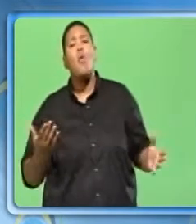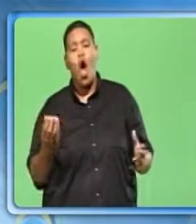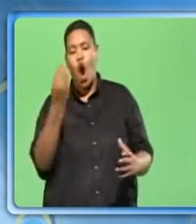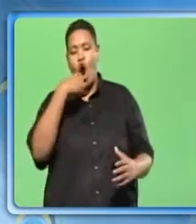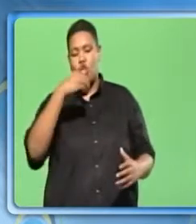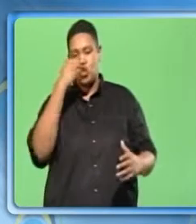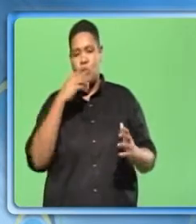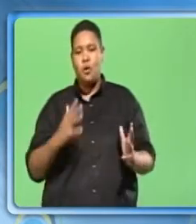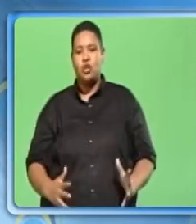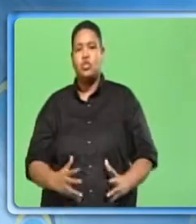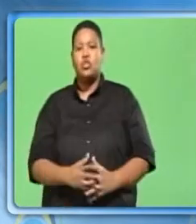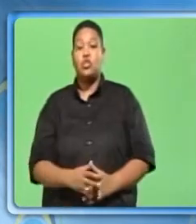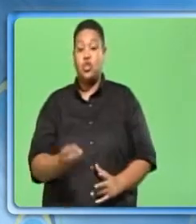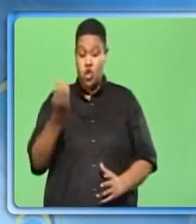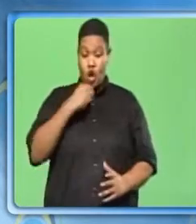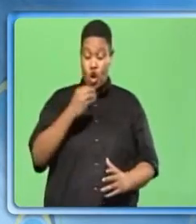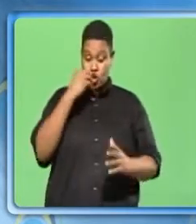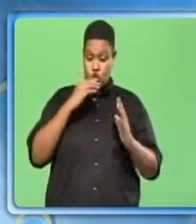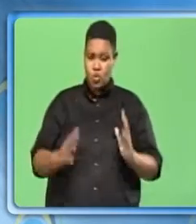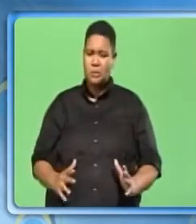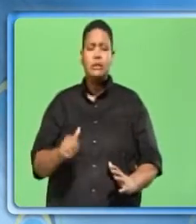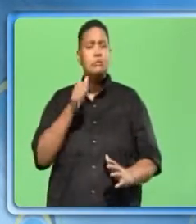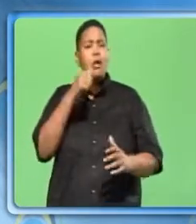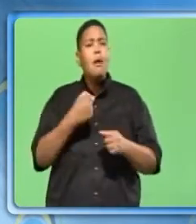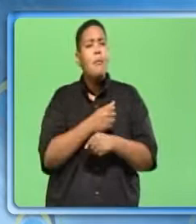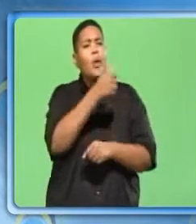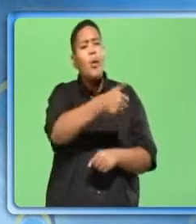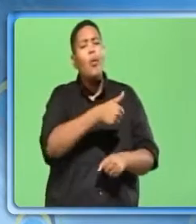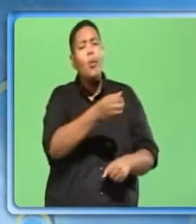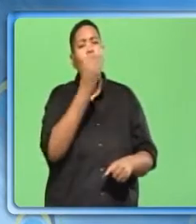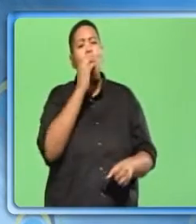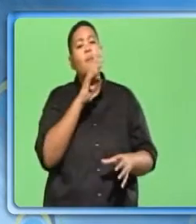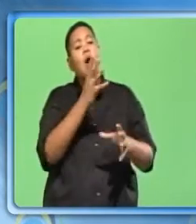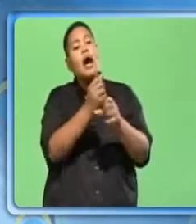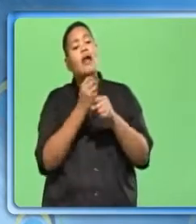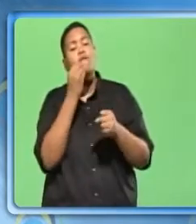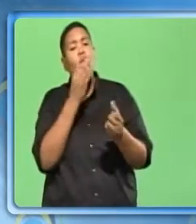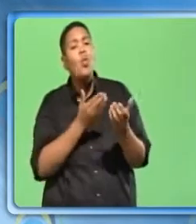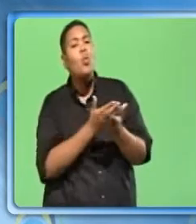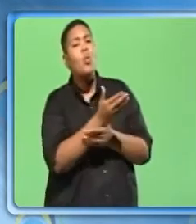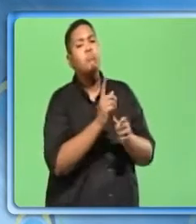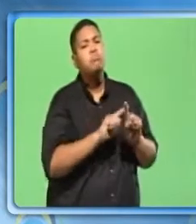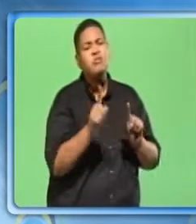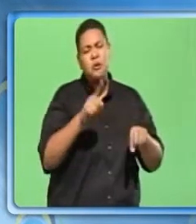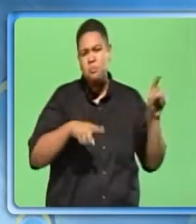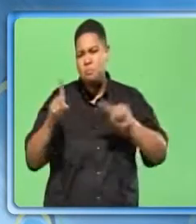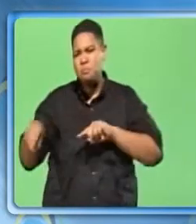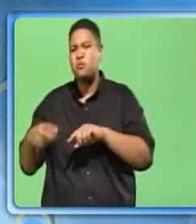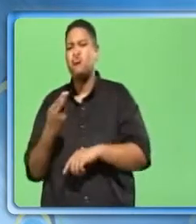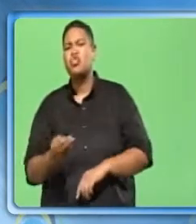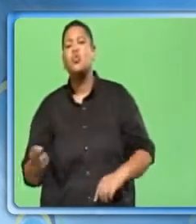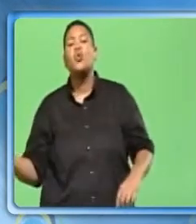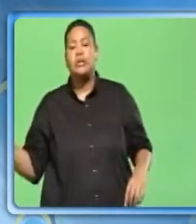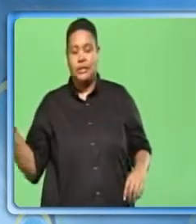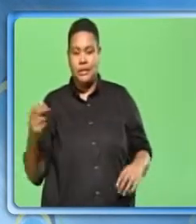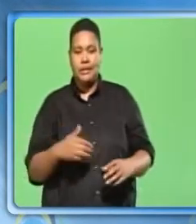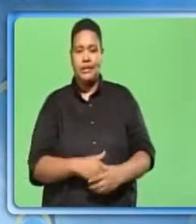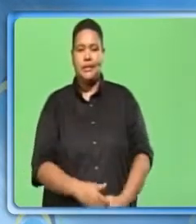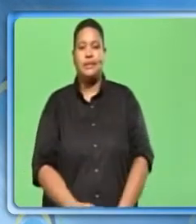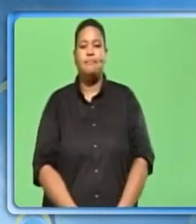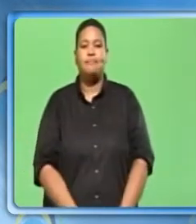consumers. Consumers do not make their own food, but get their food from a variety of sources.